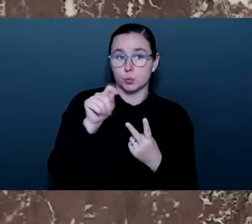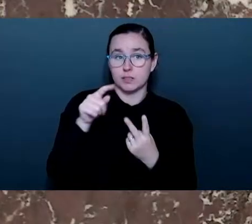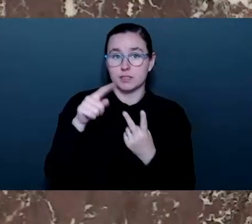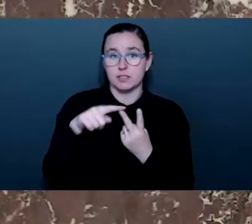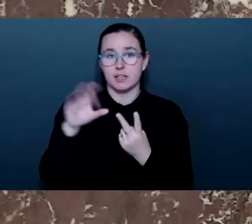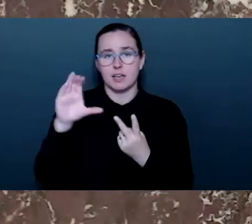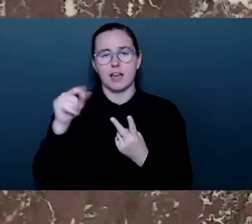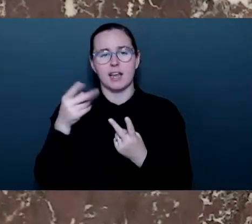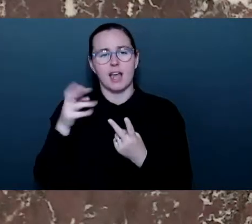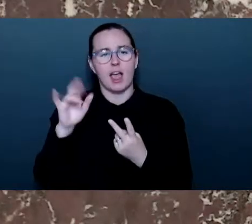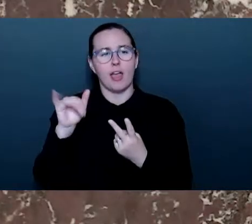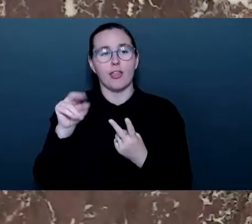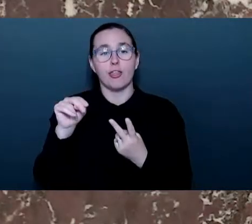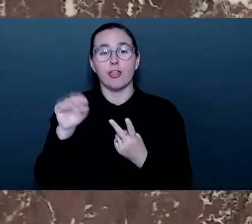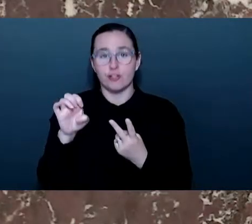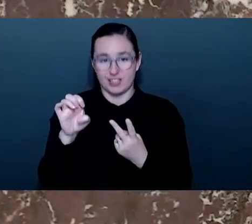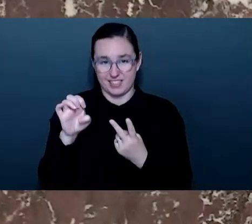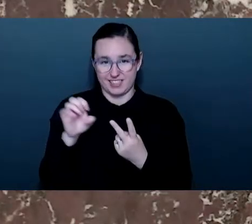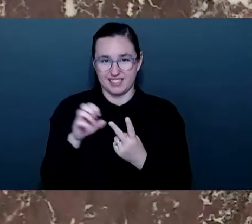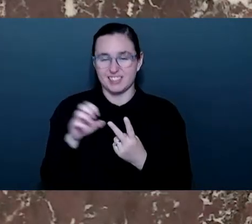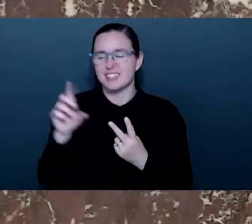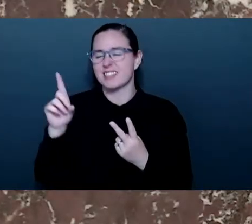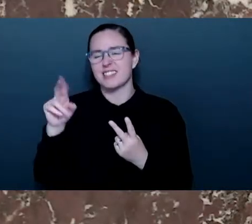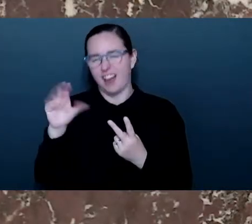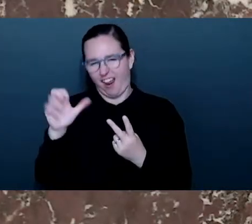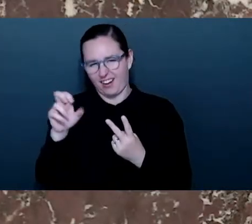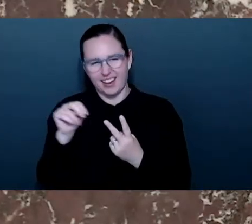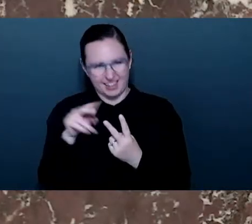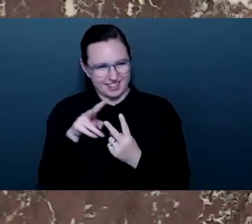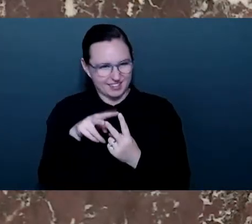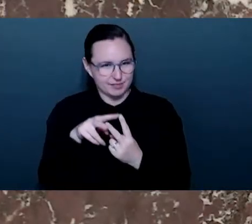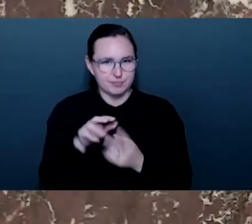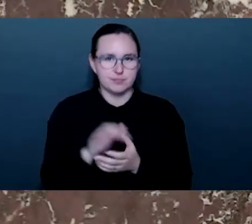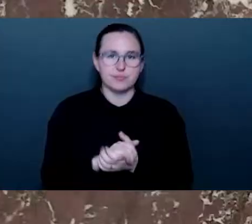the House please join me in giving them a very warm welcome.